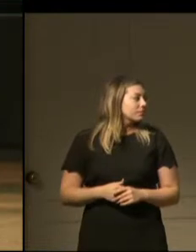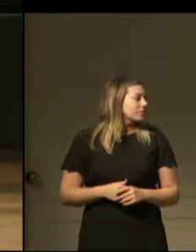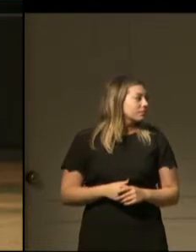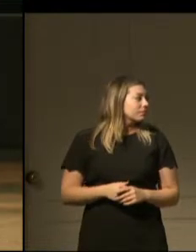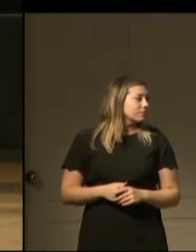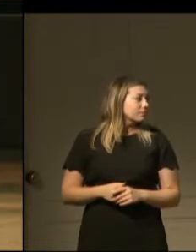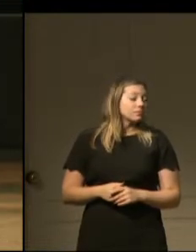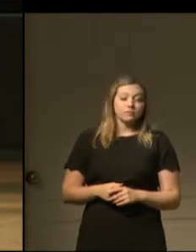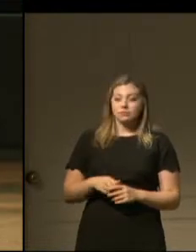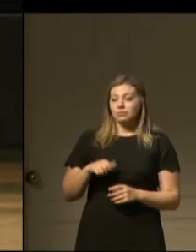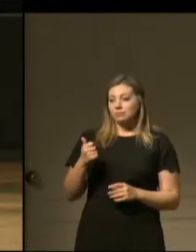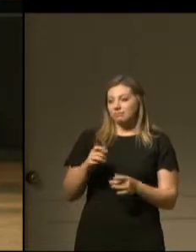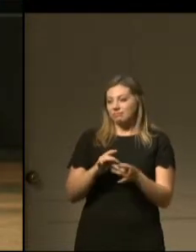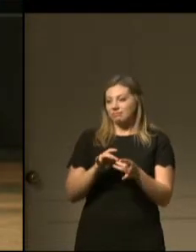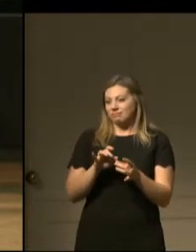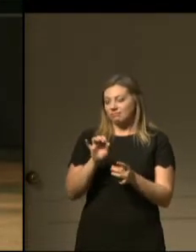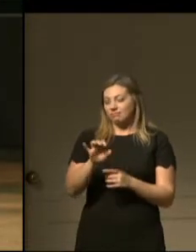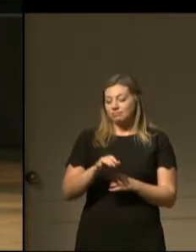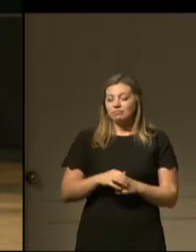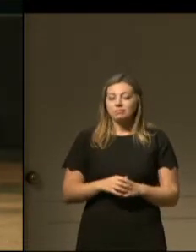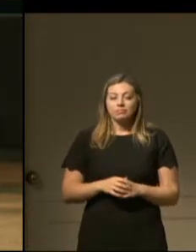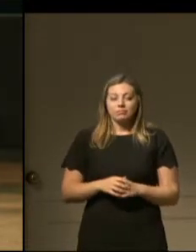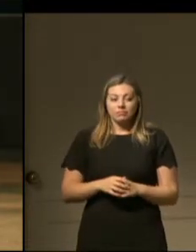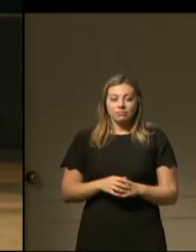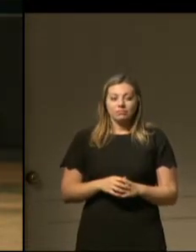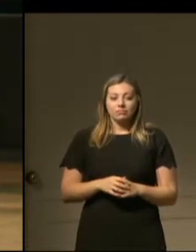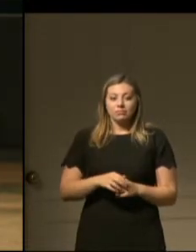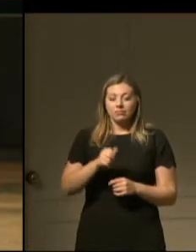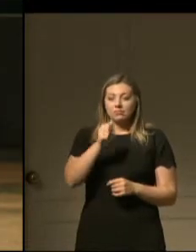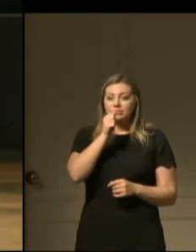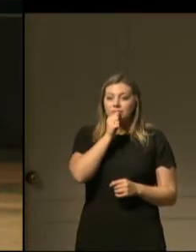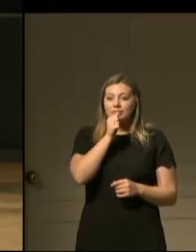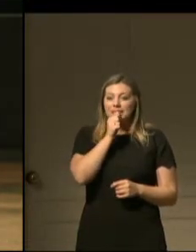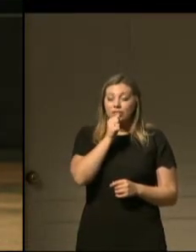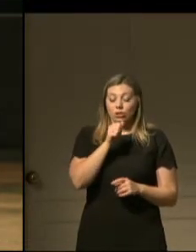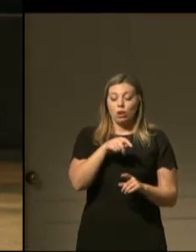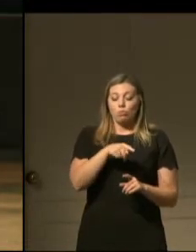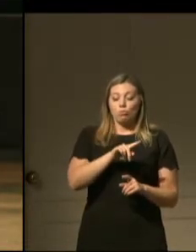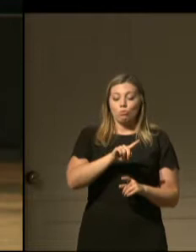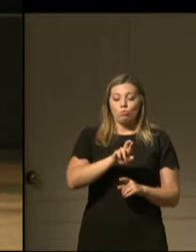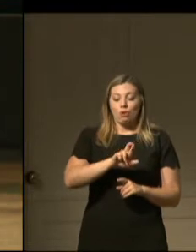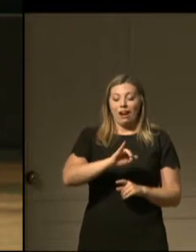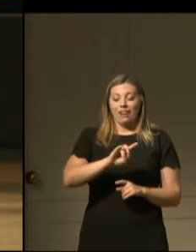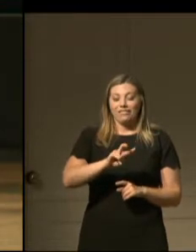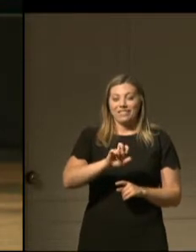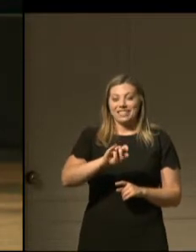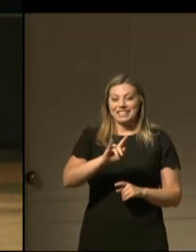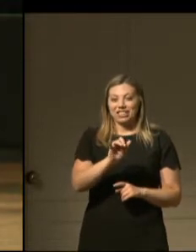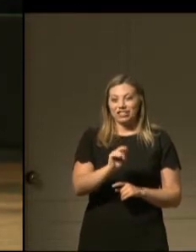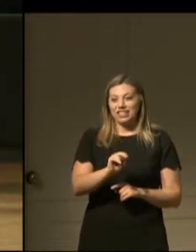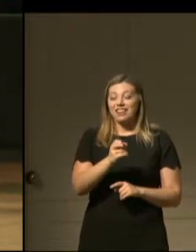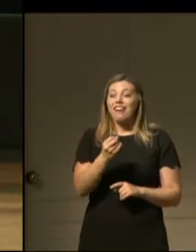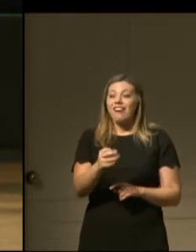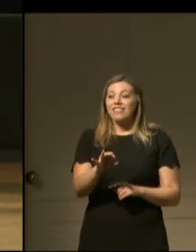Also, just another little comment on that. Privatization of education is stupid.